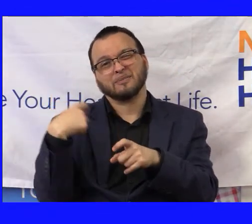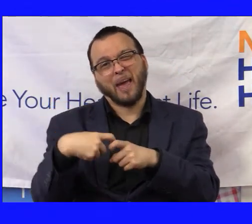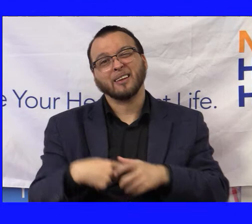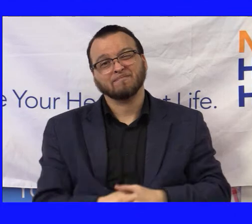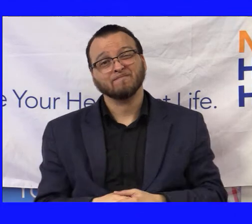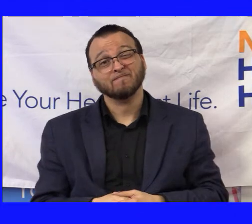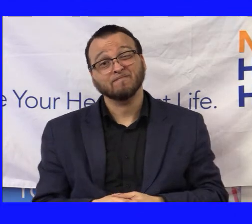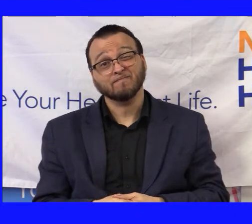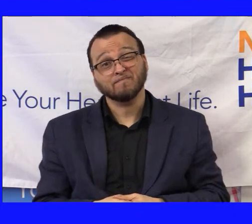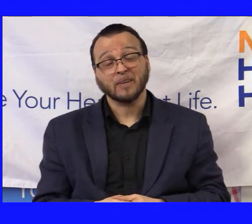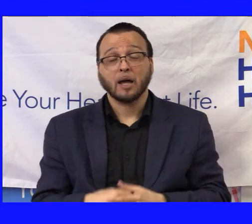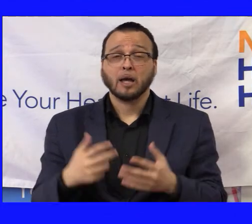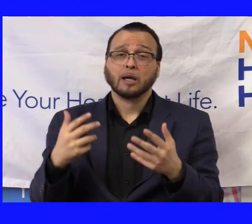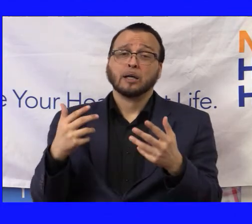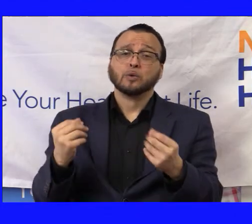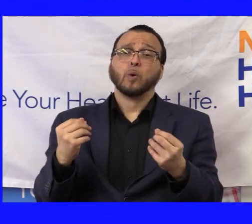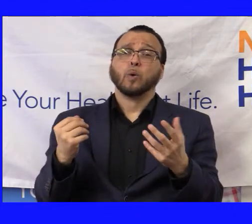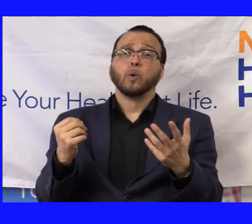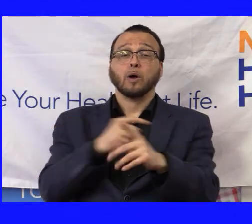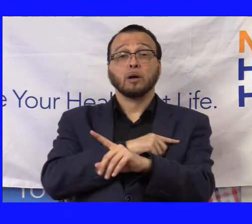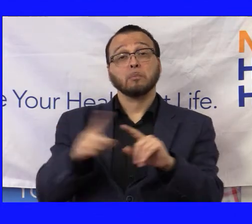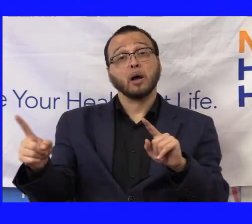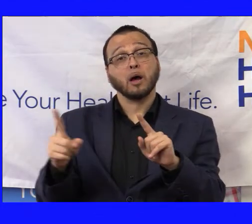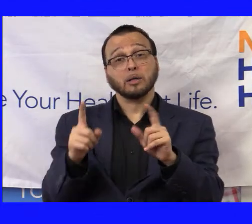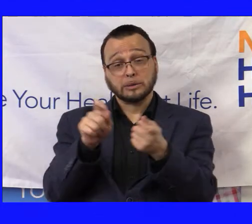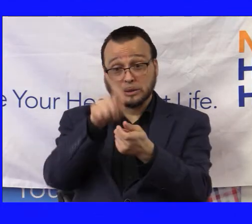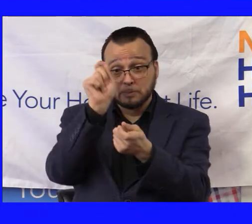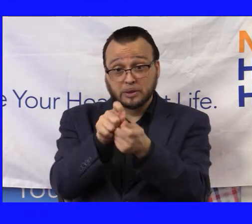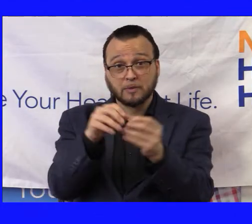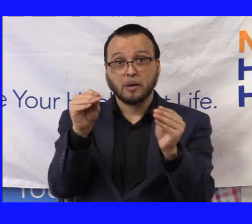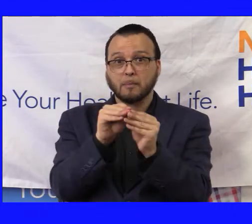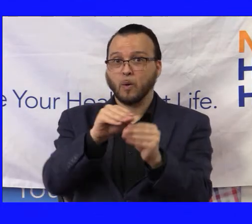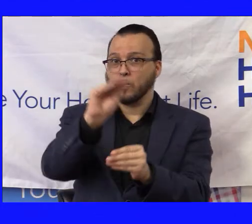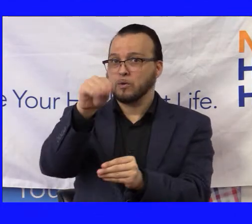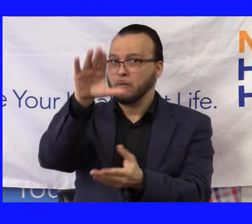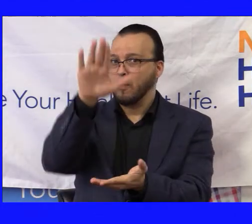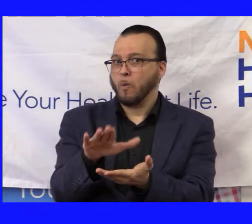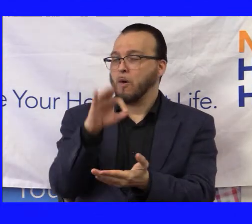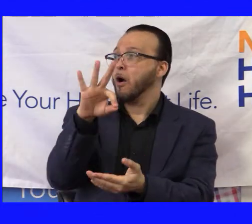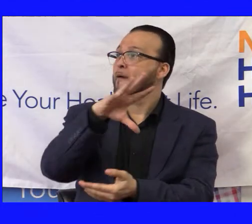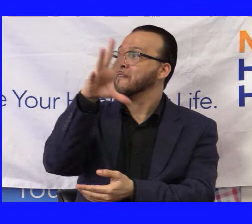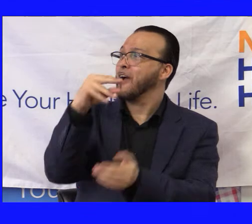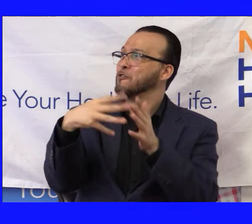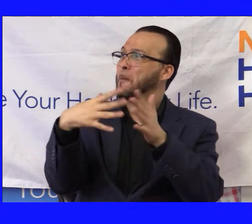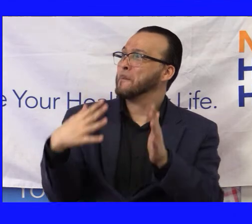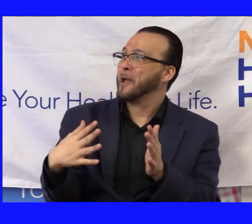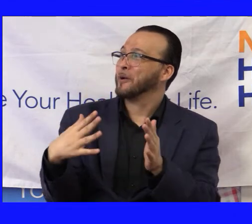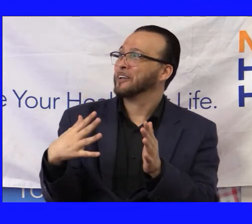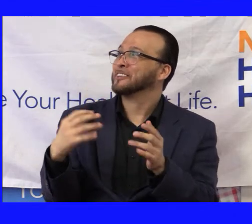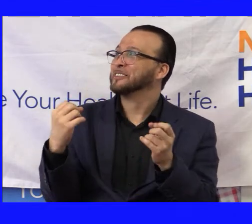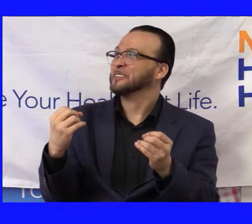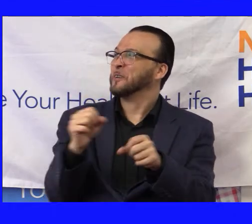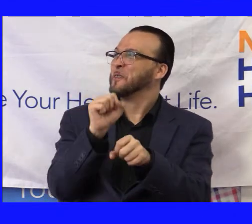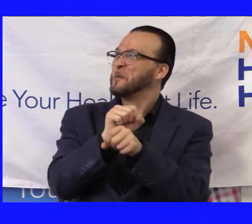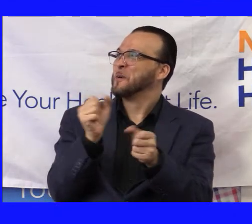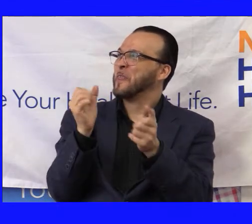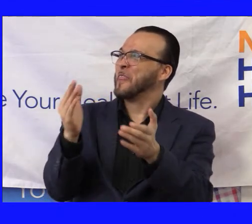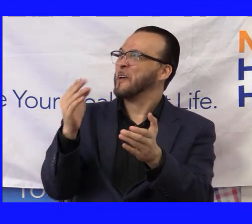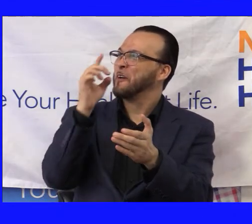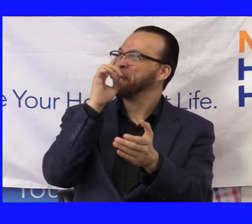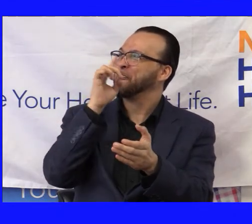Hispanics. So, but specifically more lower rates of African Americans. So there's work to do there for